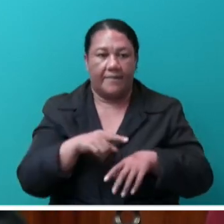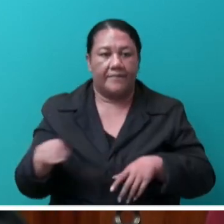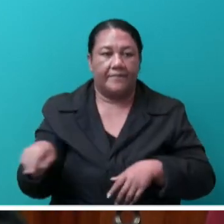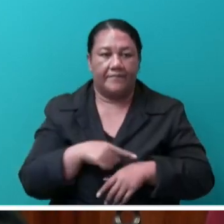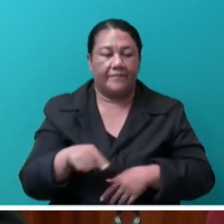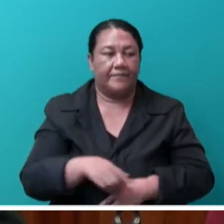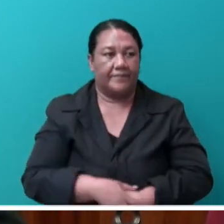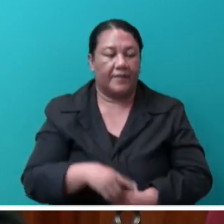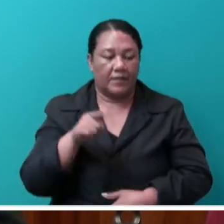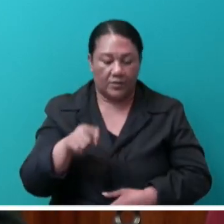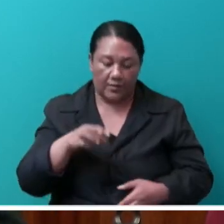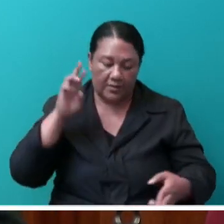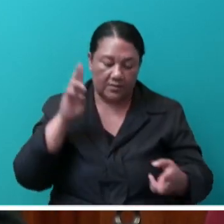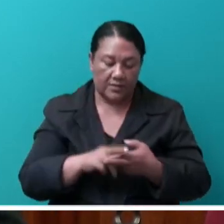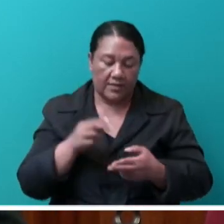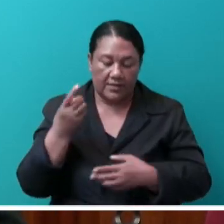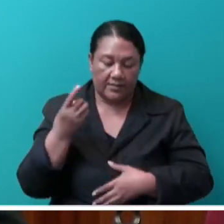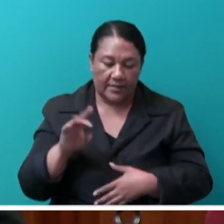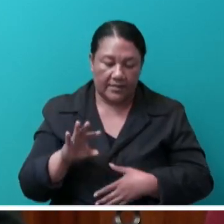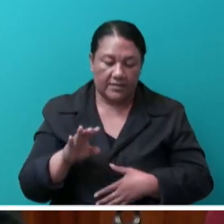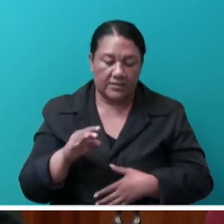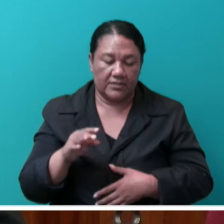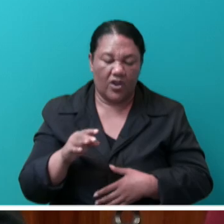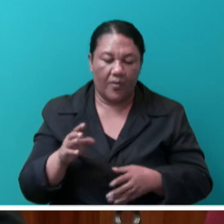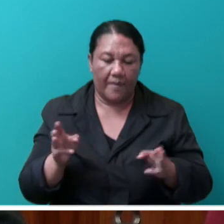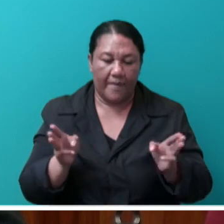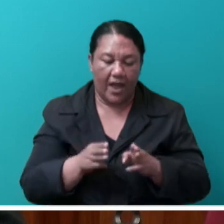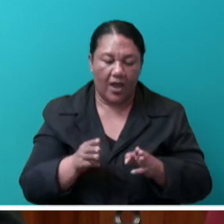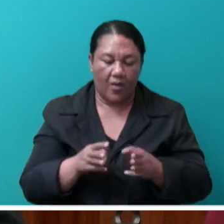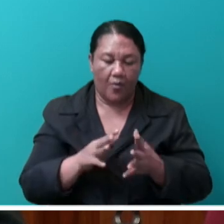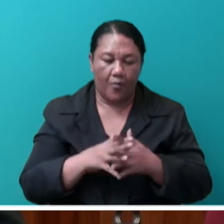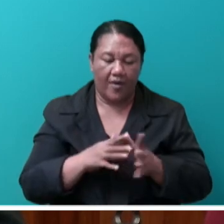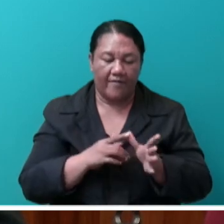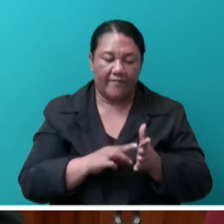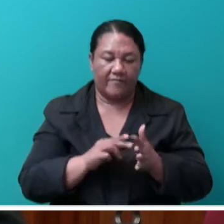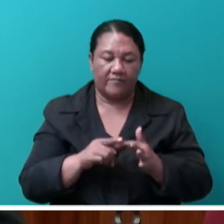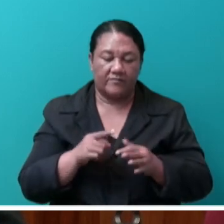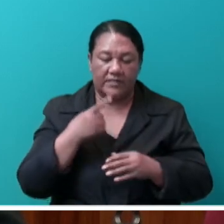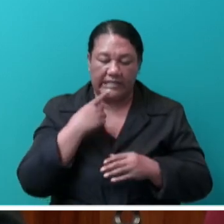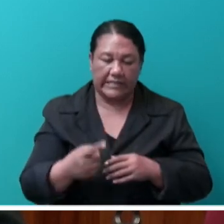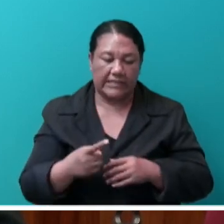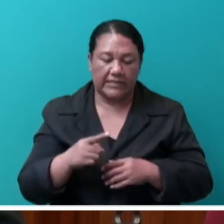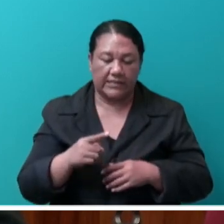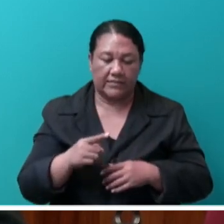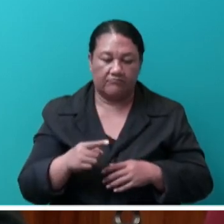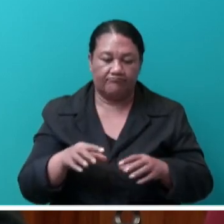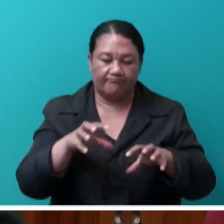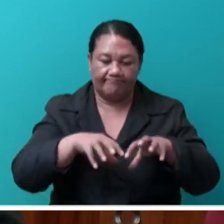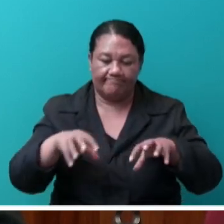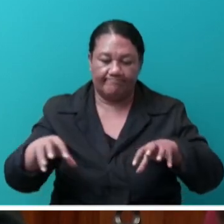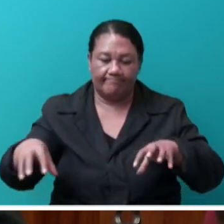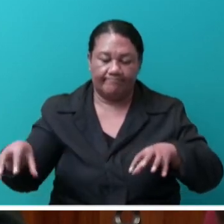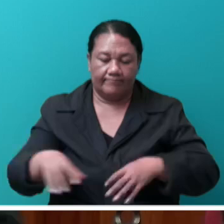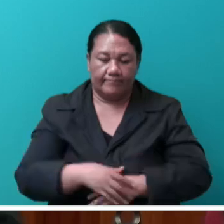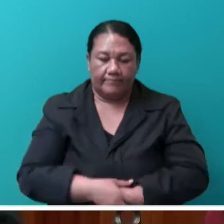reduce dependency on microwave links between Sabsabu and Lambasa, which are, of course, limited in capacity